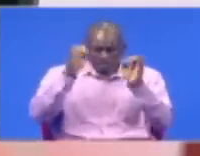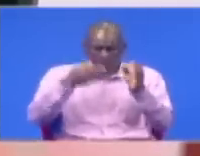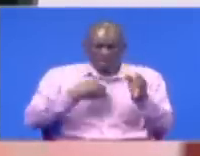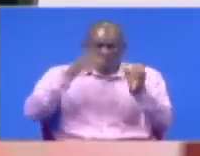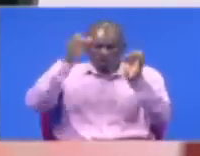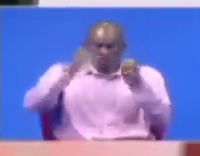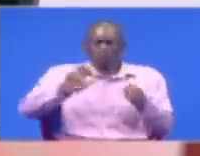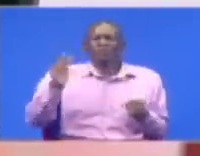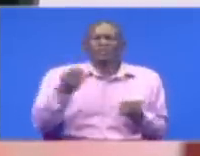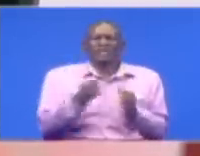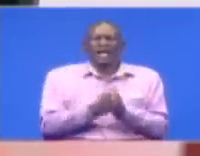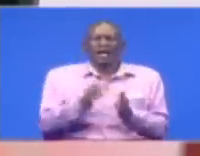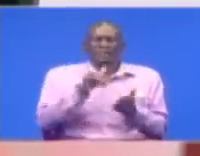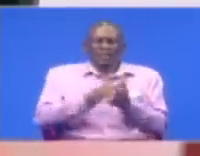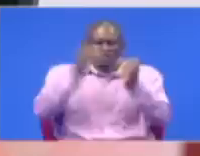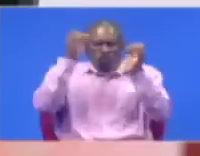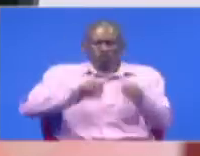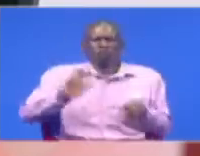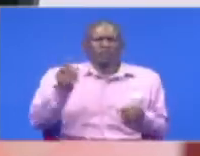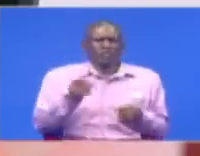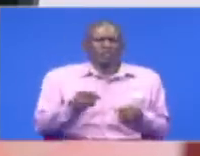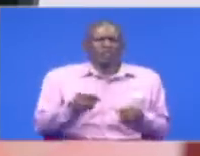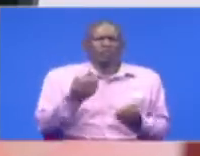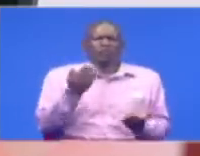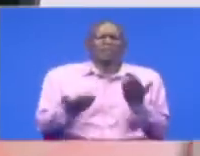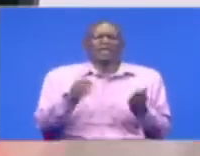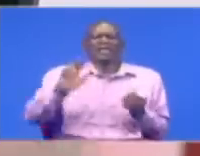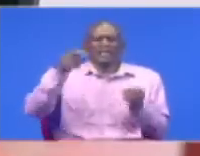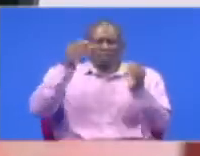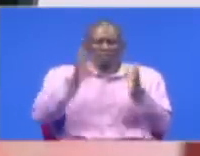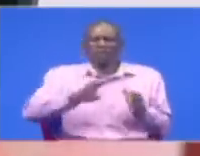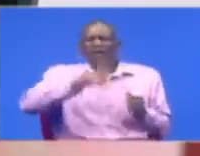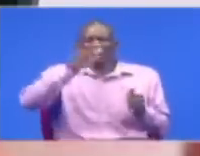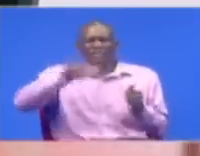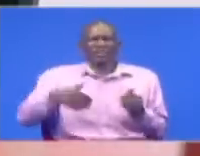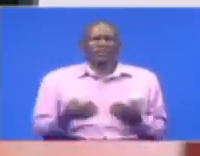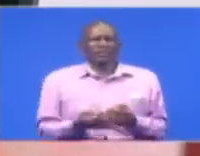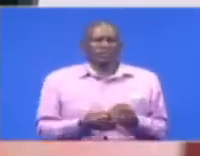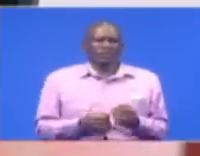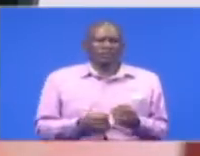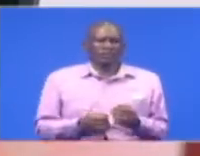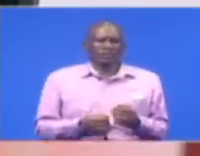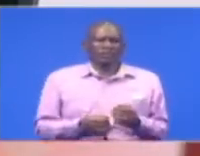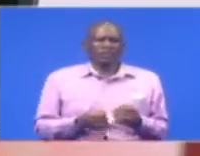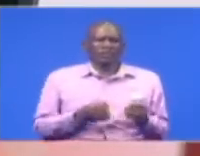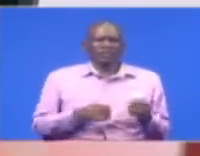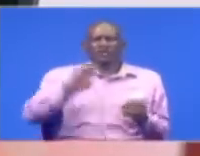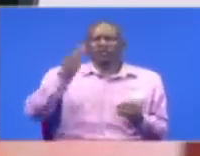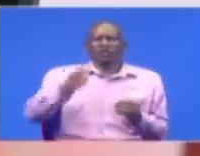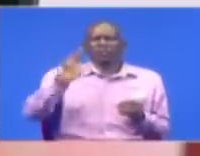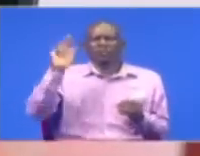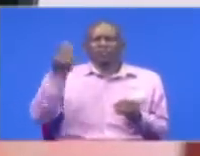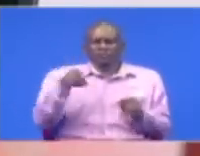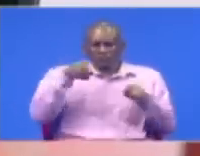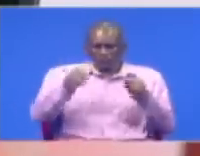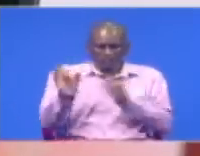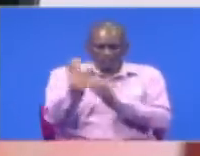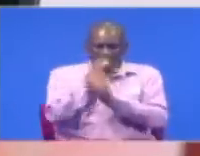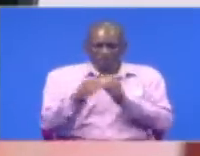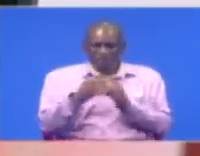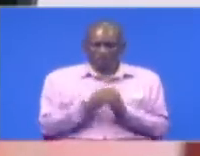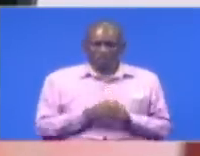And that president-elect will be any Kenyan other than the former president of the Republic of